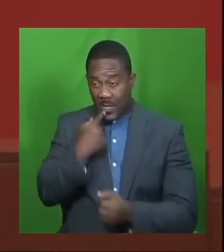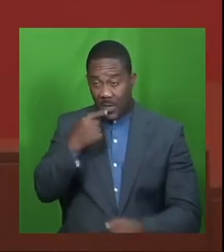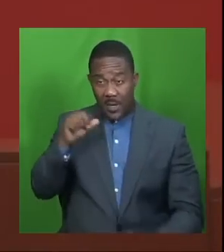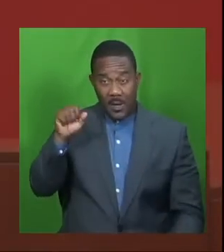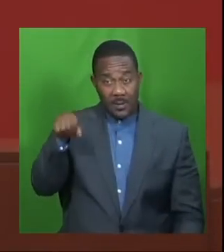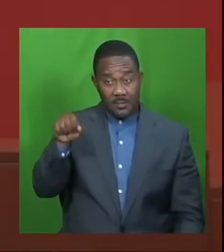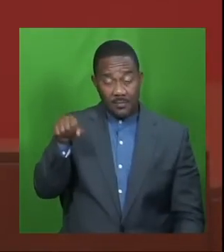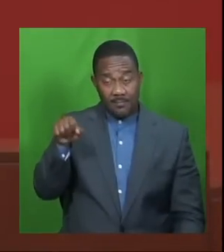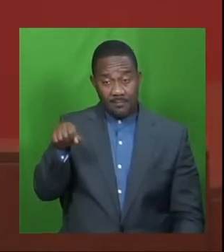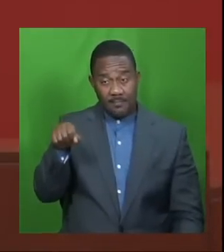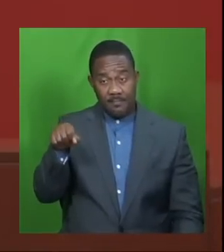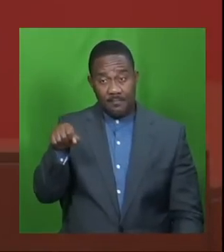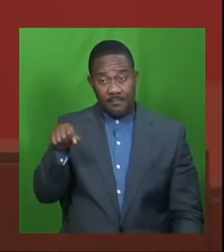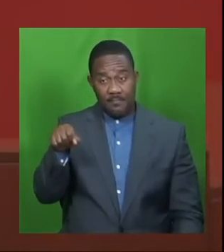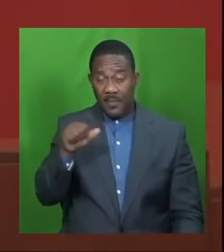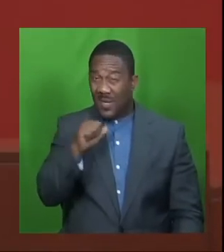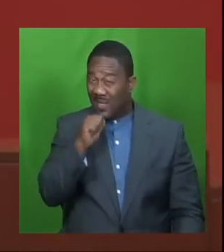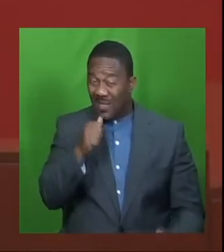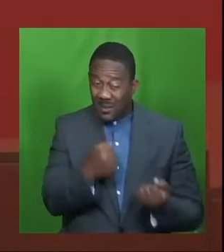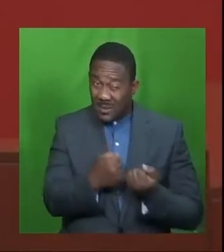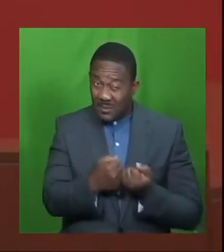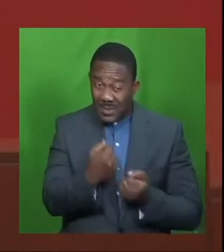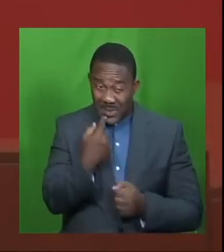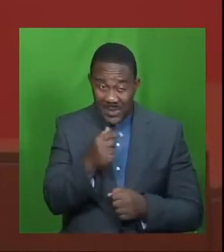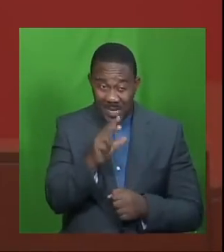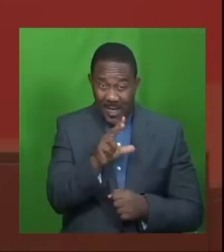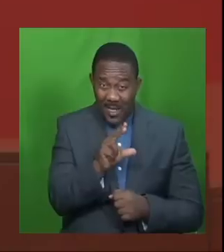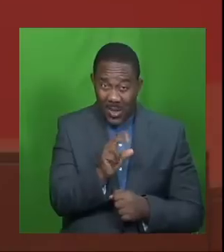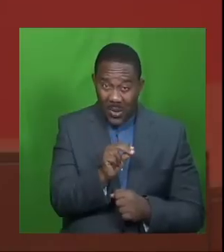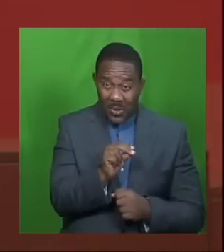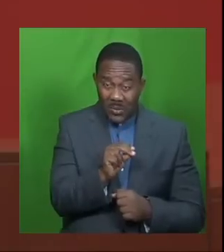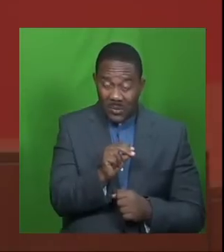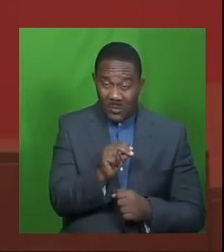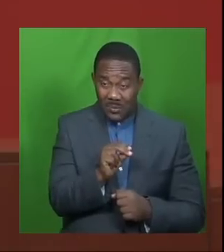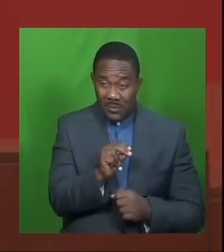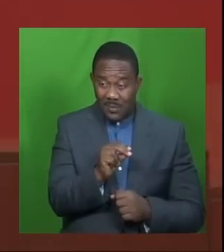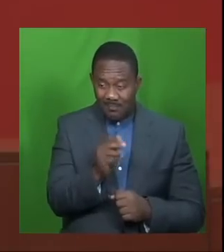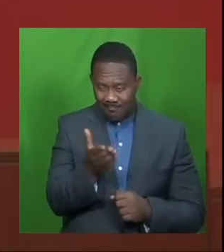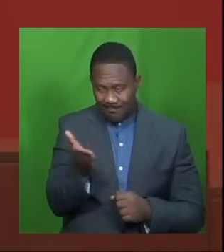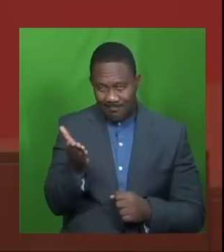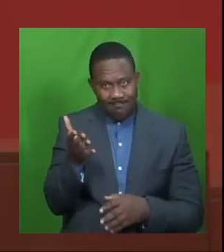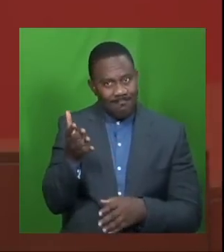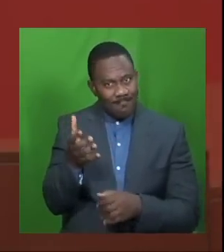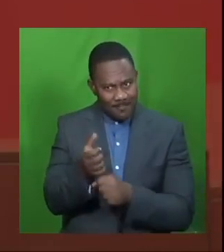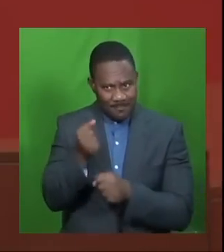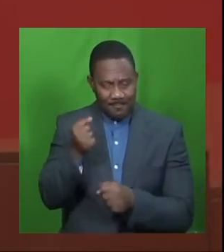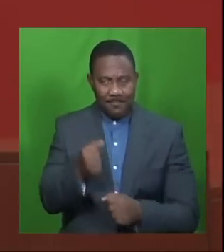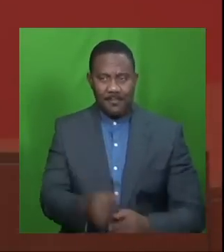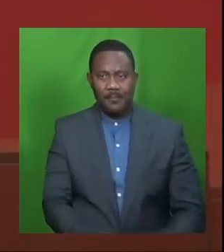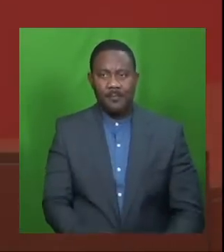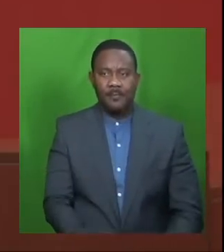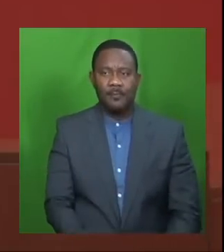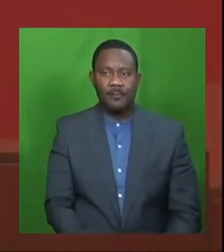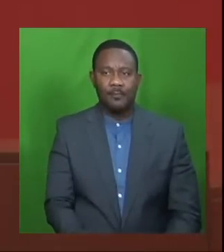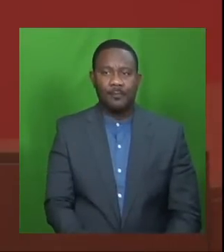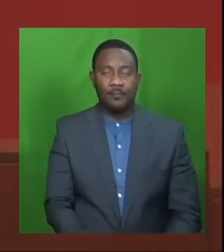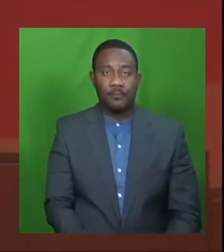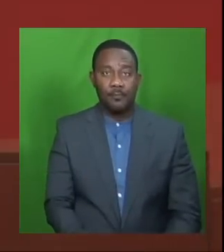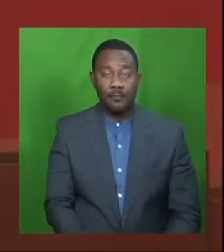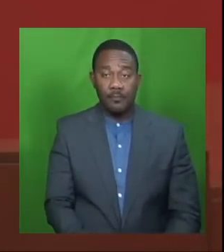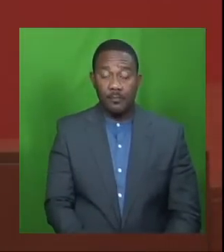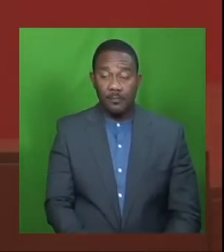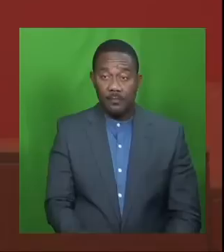aye. Those against, say no. The ayes have it. The